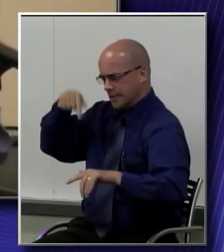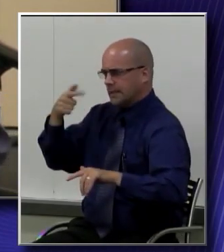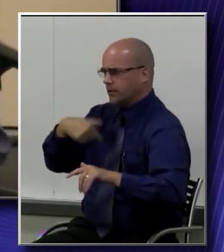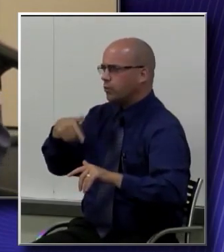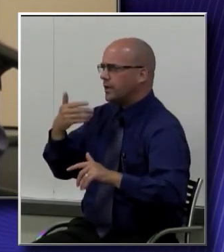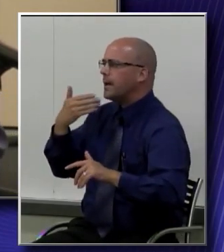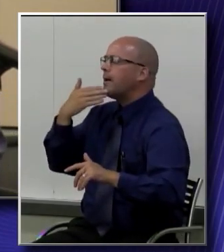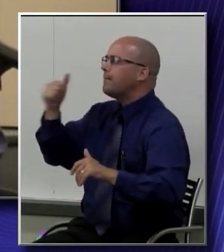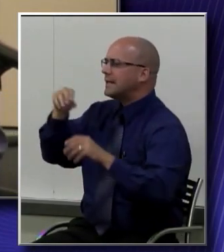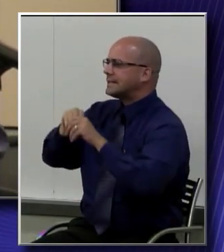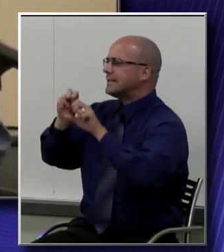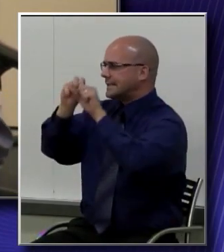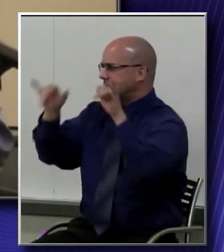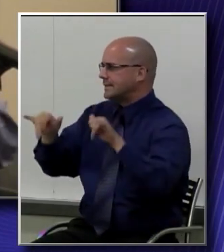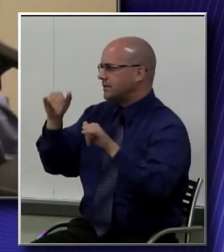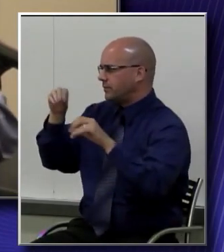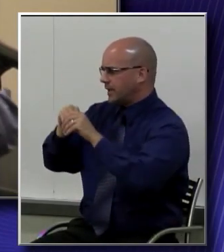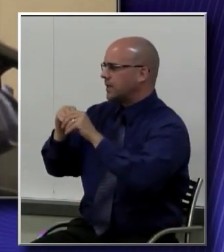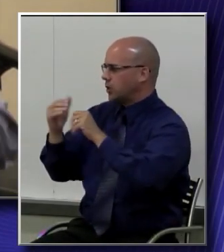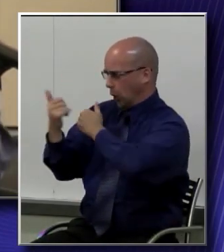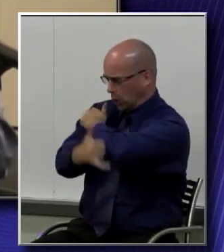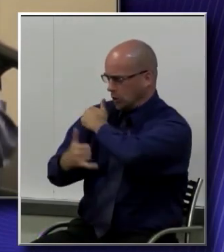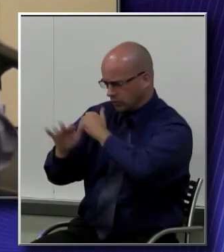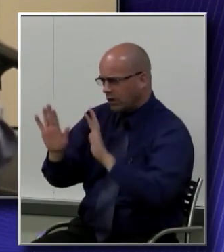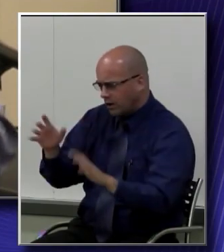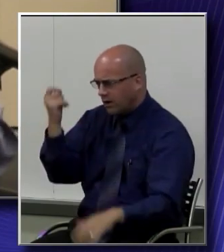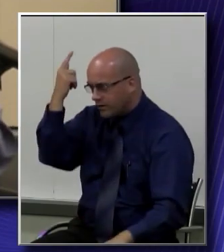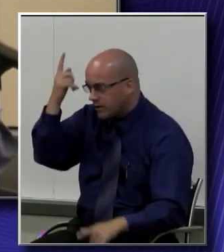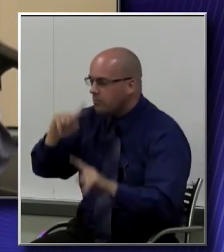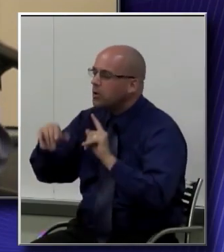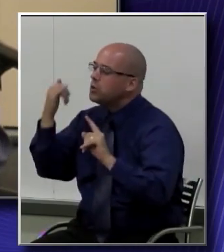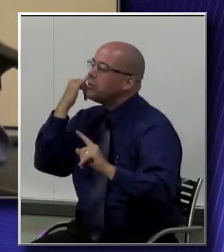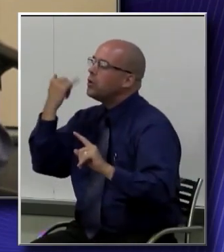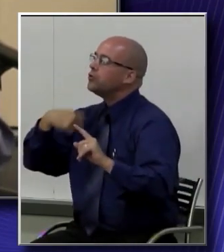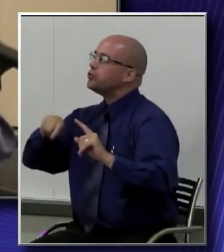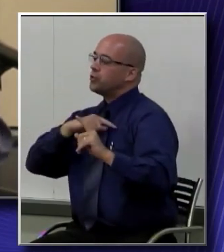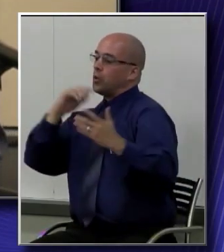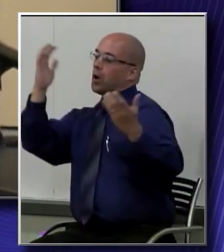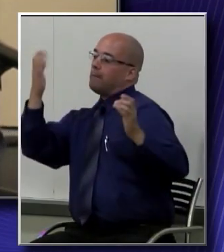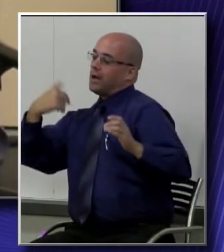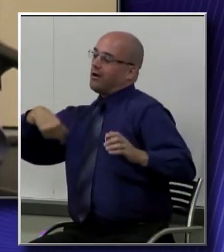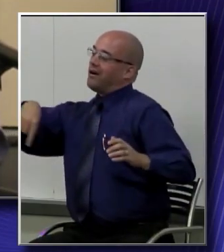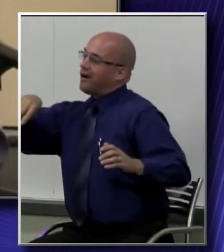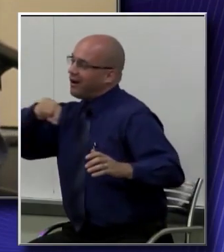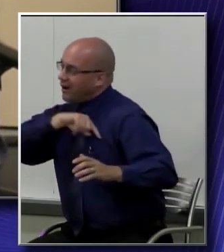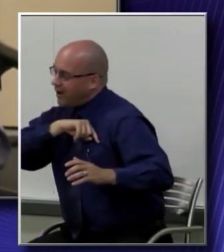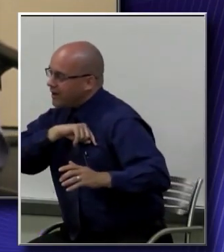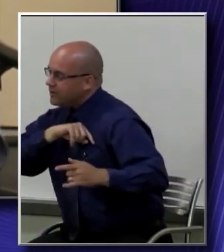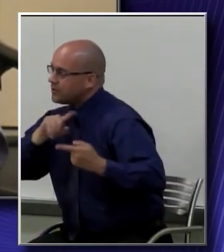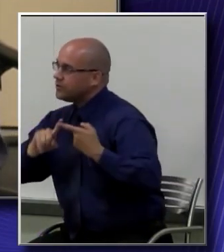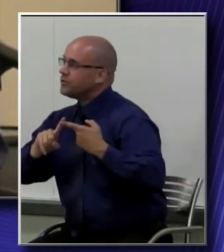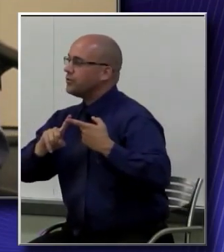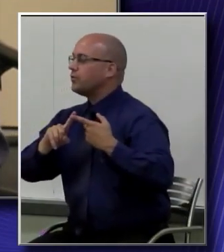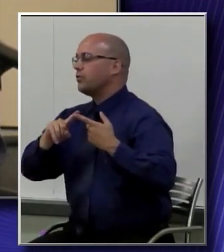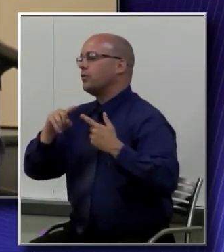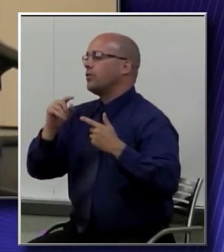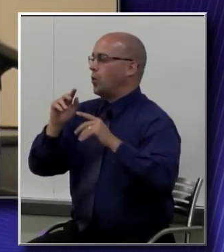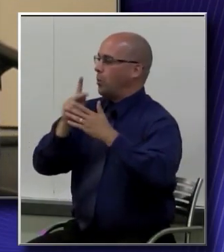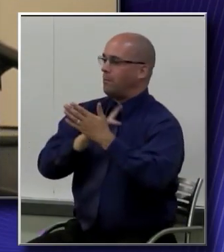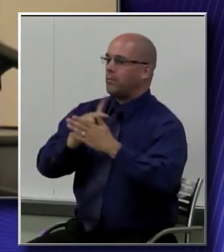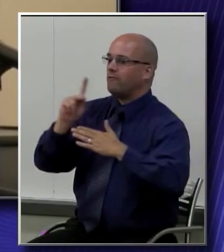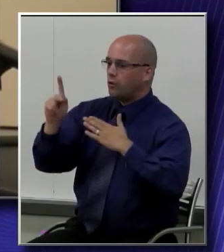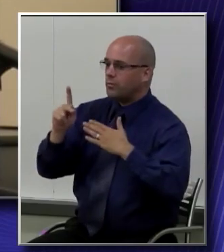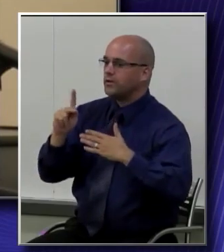in the country. However, if you compare us in terms of caliber, performance, and how we are